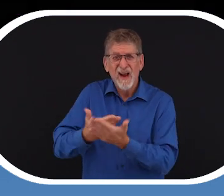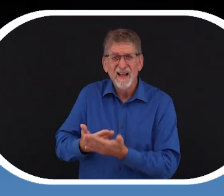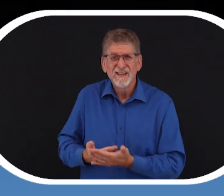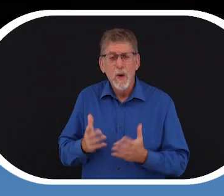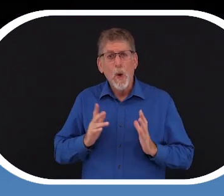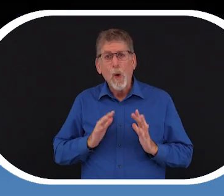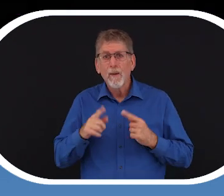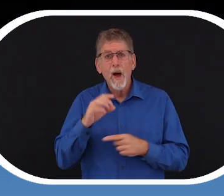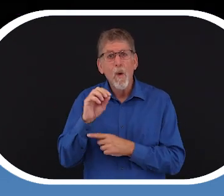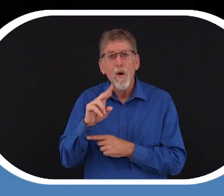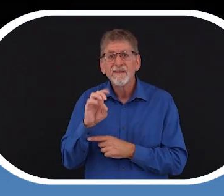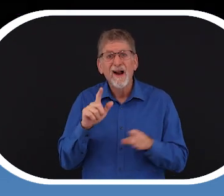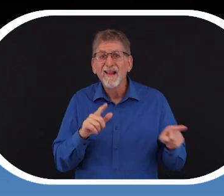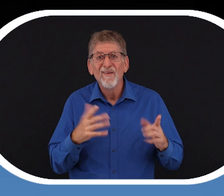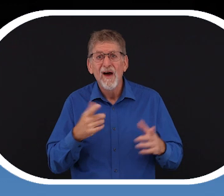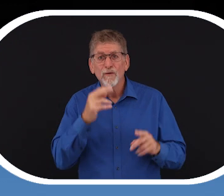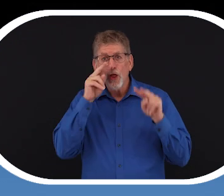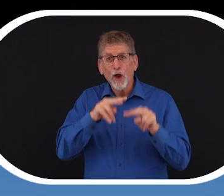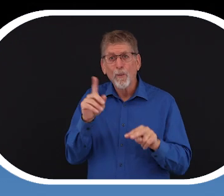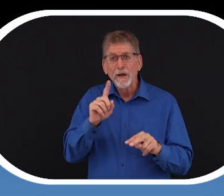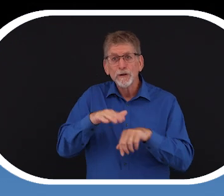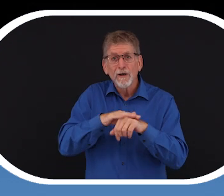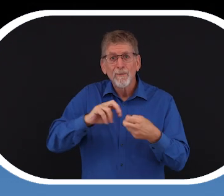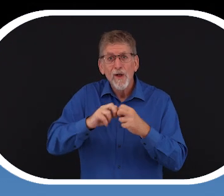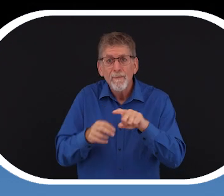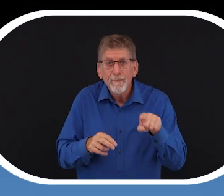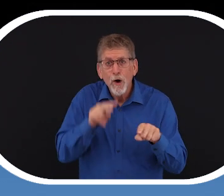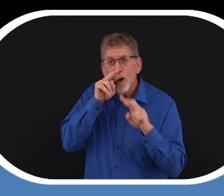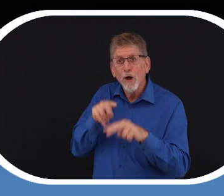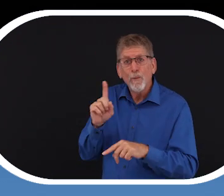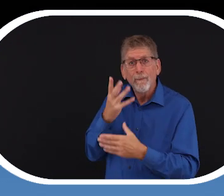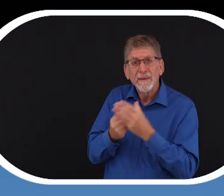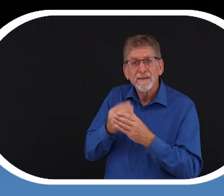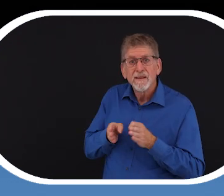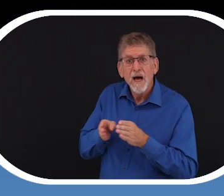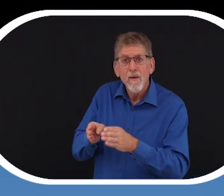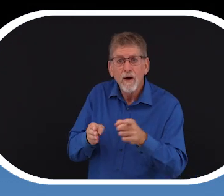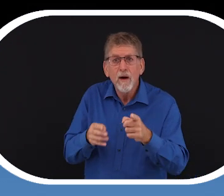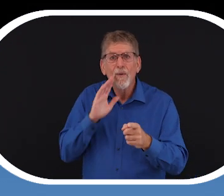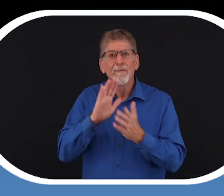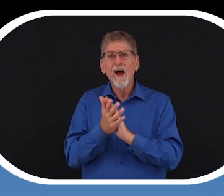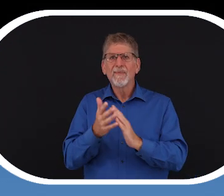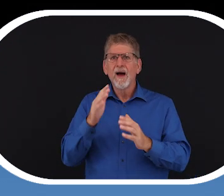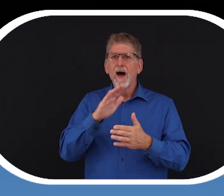Oradell is if you just look at where there are surface problems, and then you look at where there are missing sidewalks, you end up with a